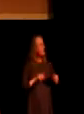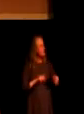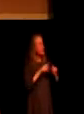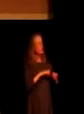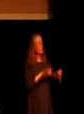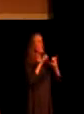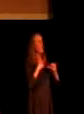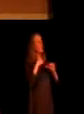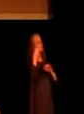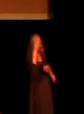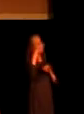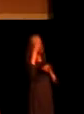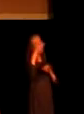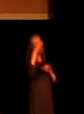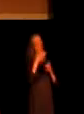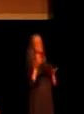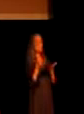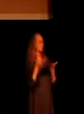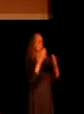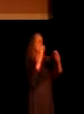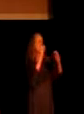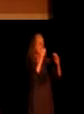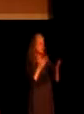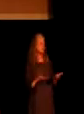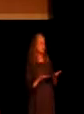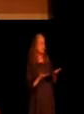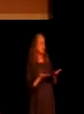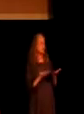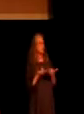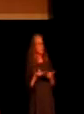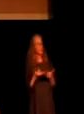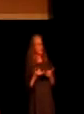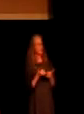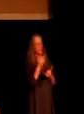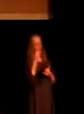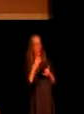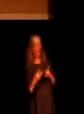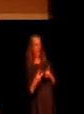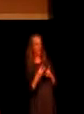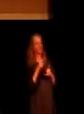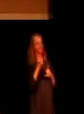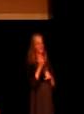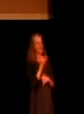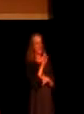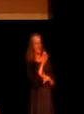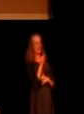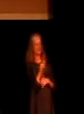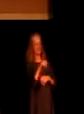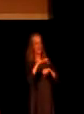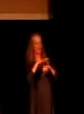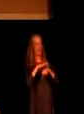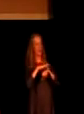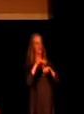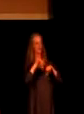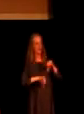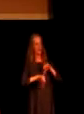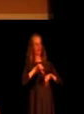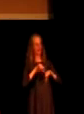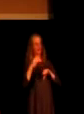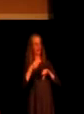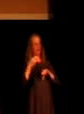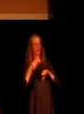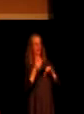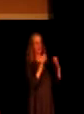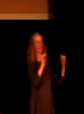here also. And so this is going to be partly the NASA Earth science history and partly what your